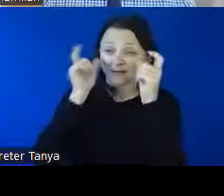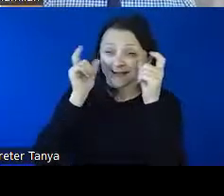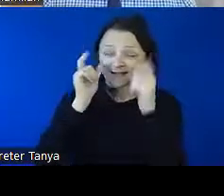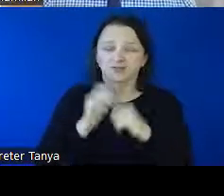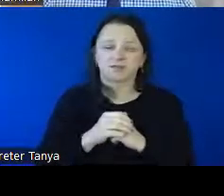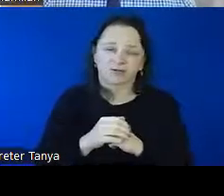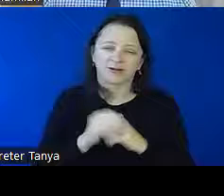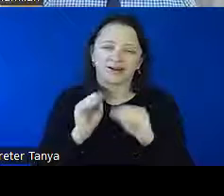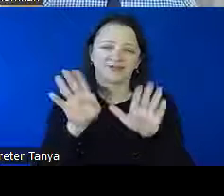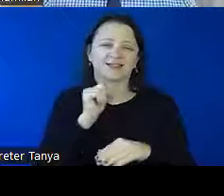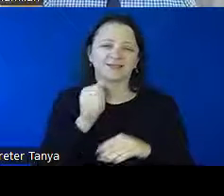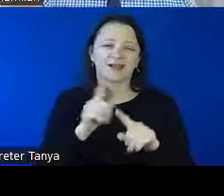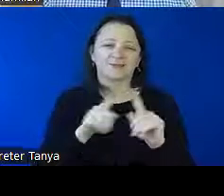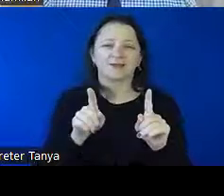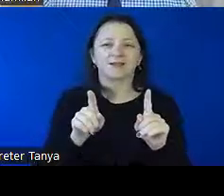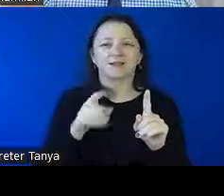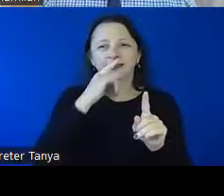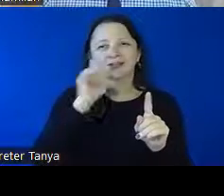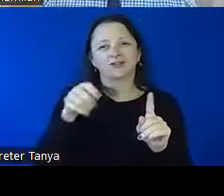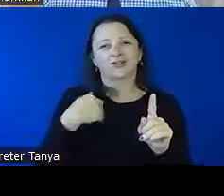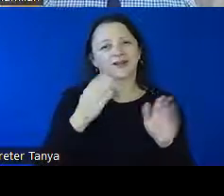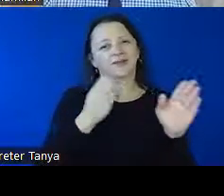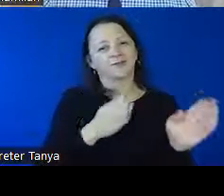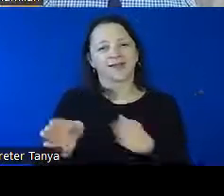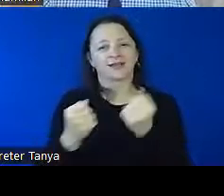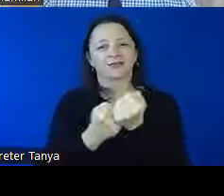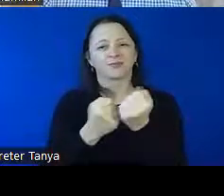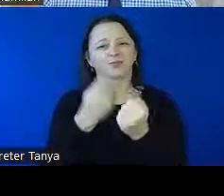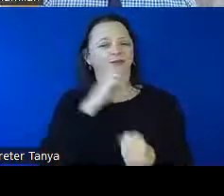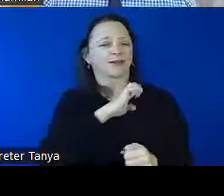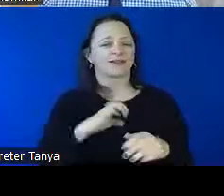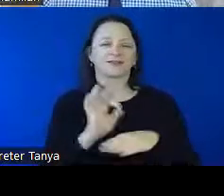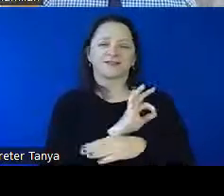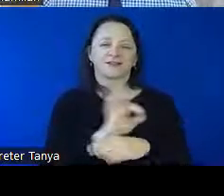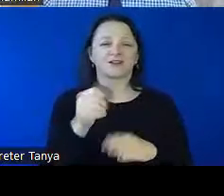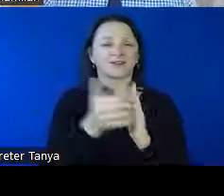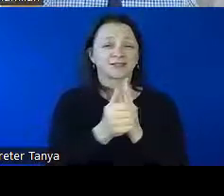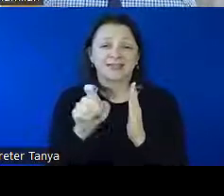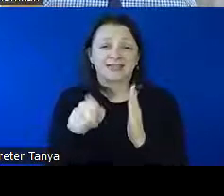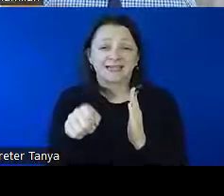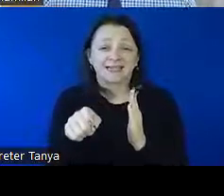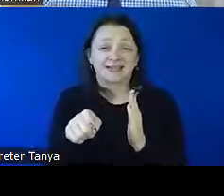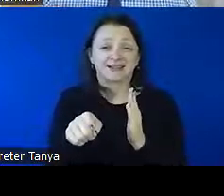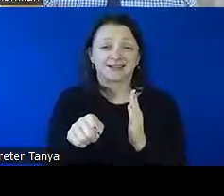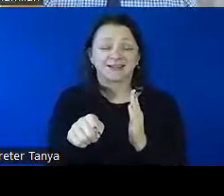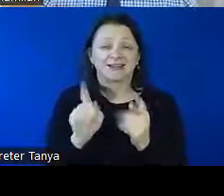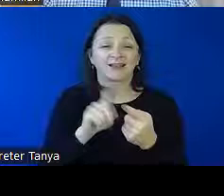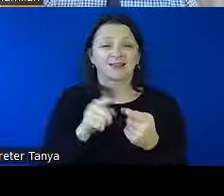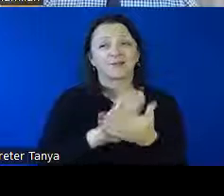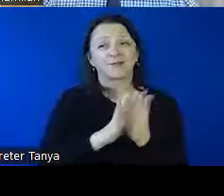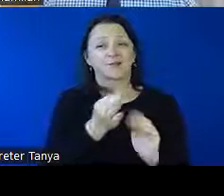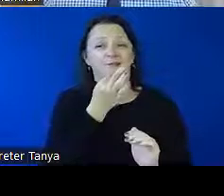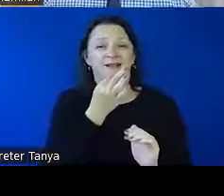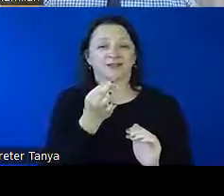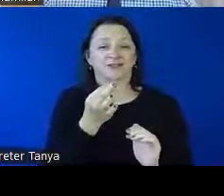kids out the door without supports and plans for executive function and any other skills that they need until it's mastered. And so this